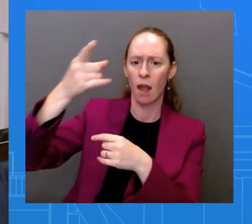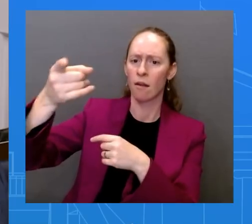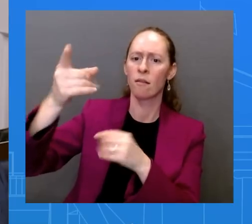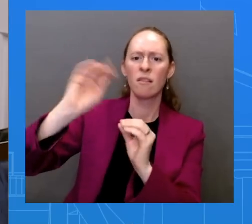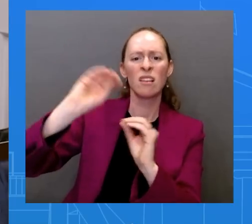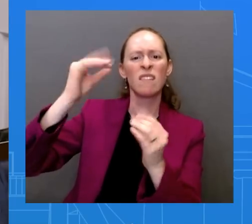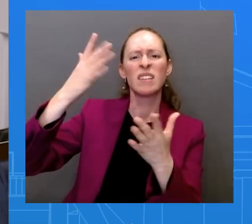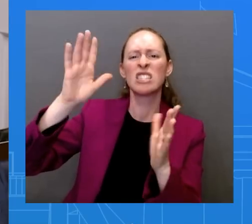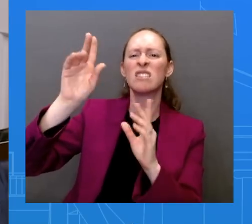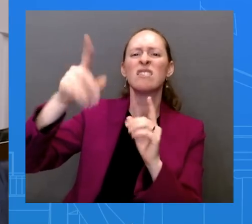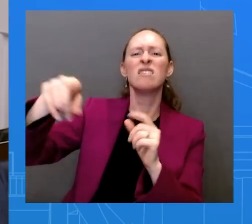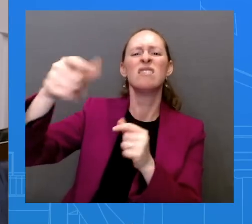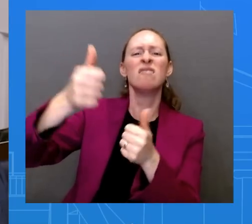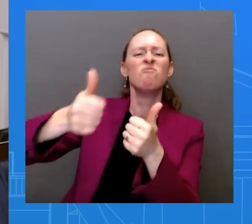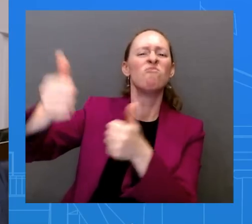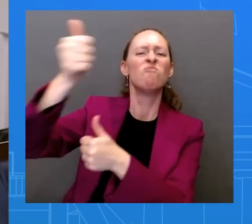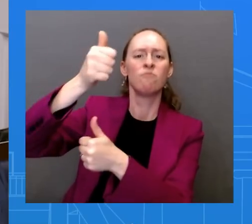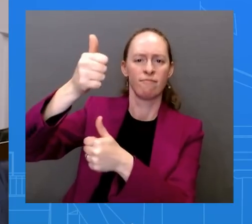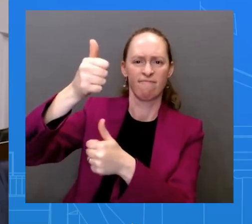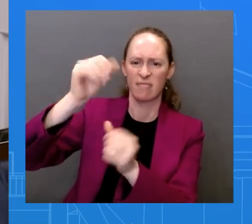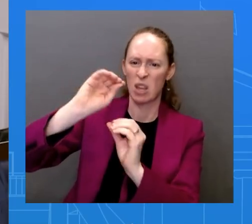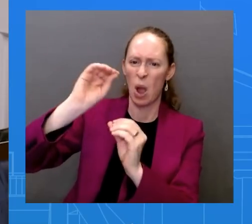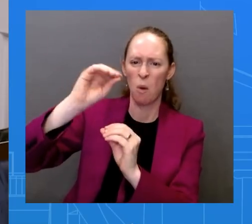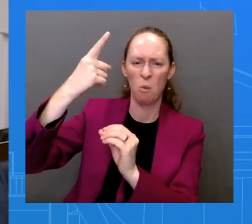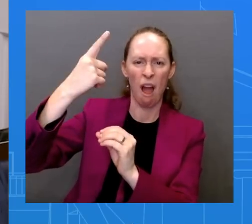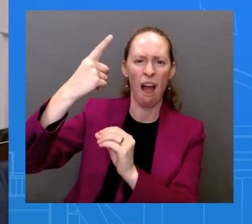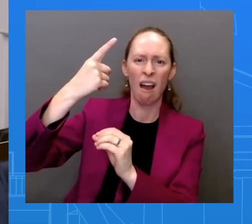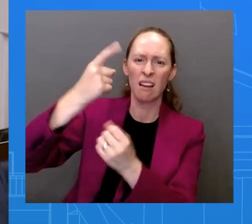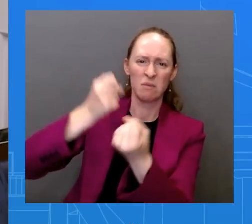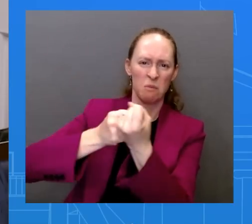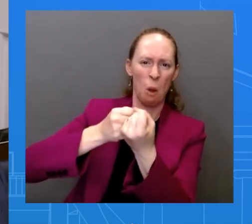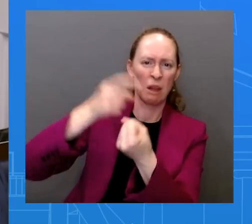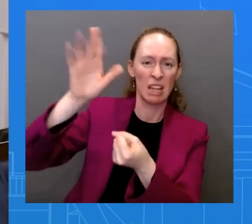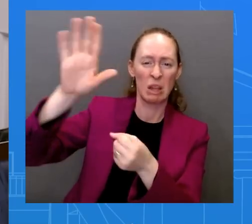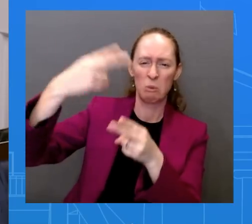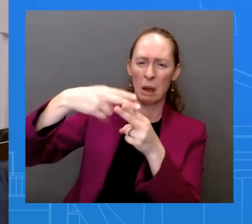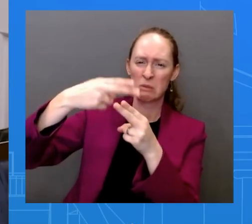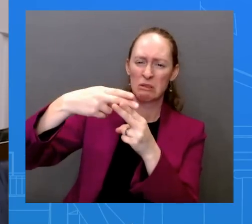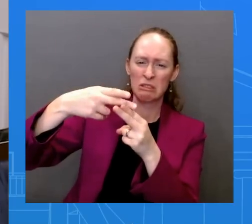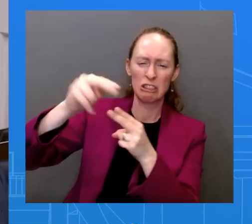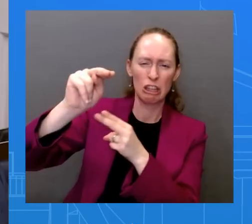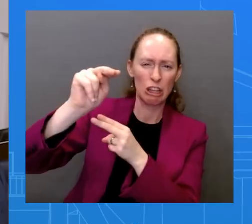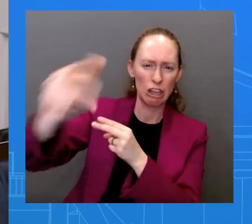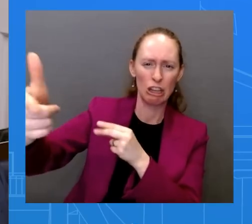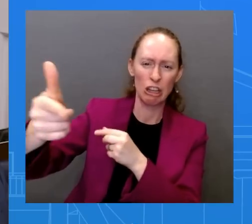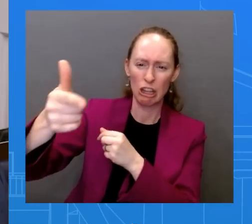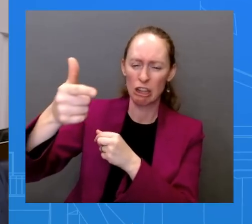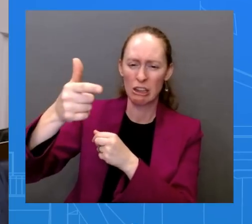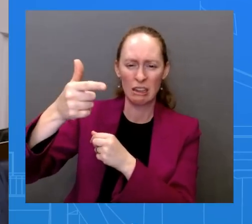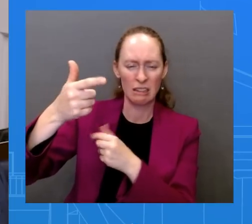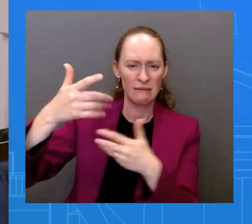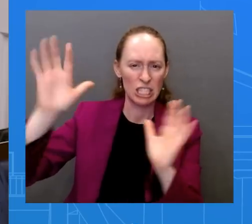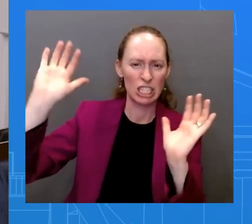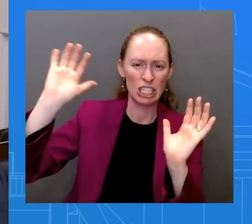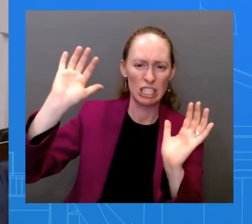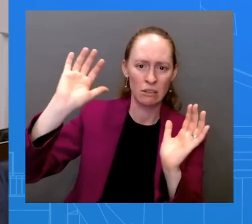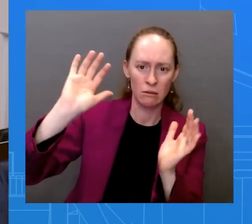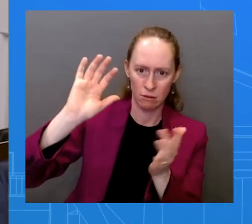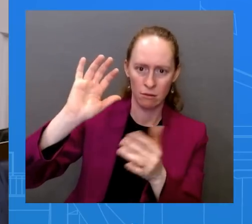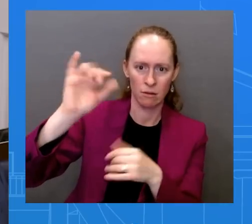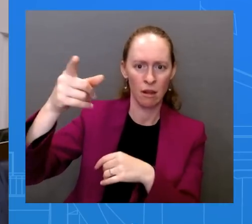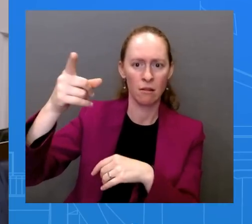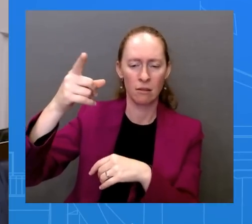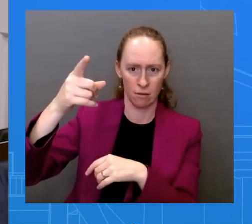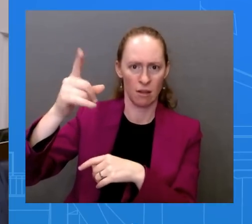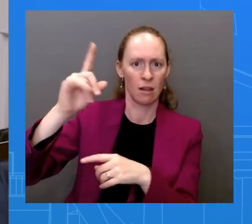damaged the reputation of the office. This is apparently the office that for months sat on the news of the January 6th text messages from the